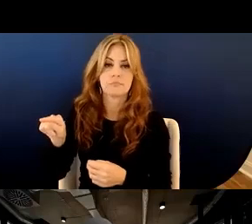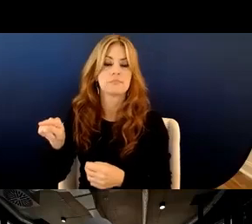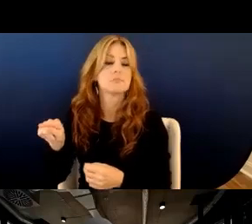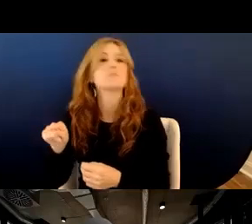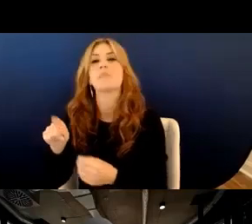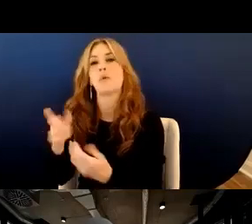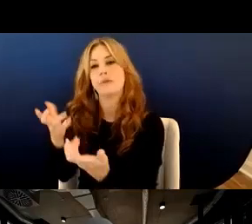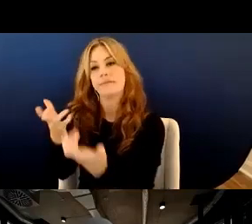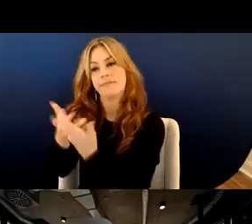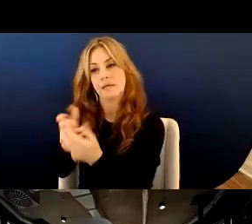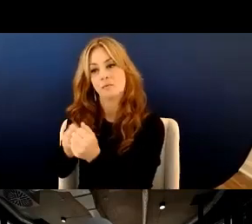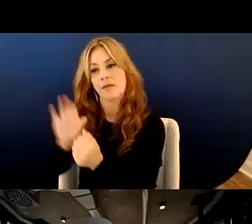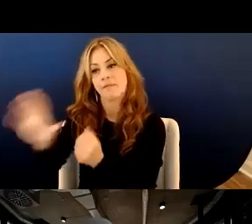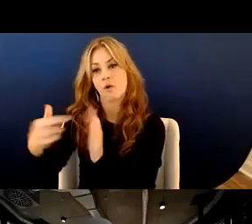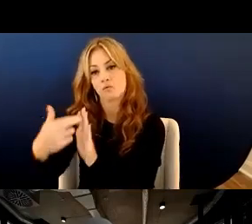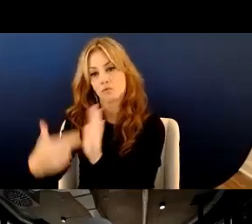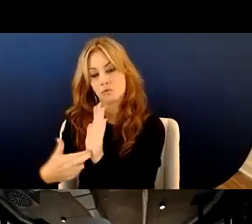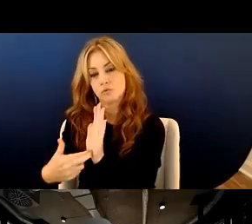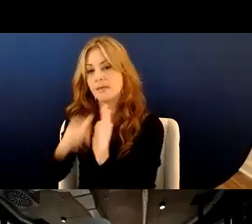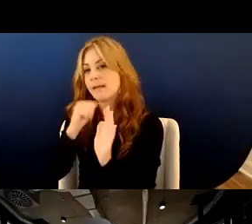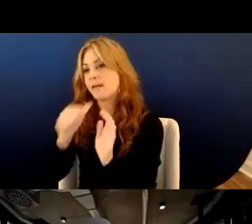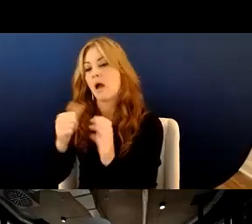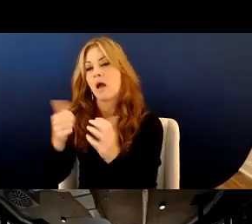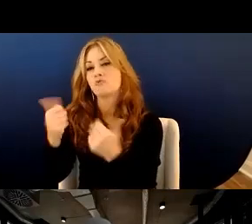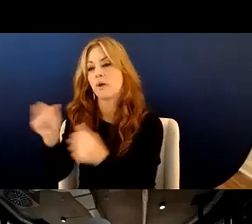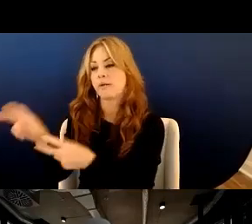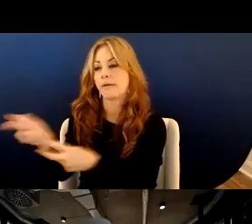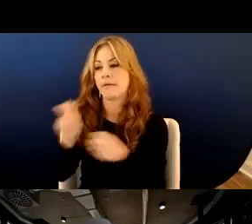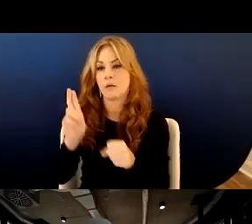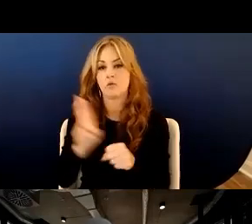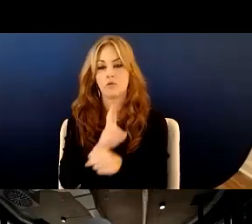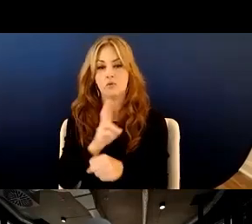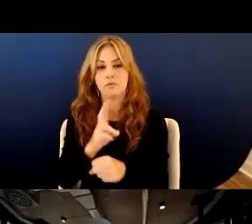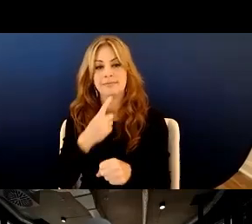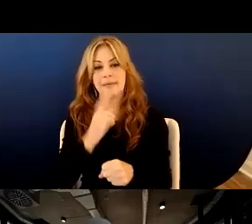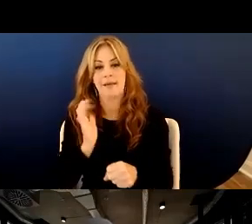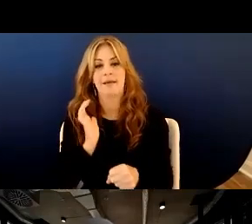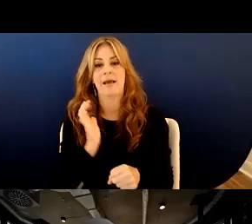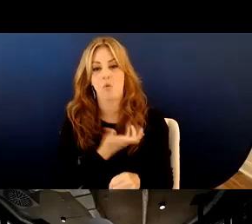not our own creative words or creative product.